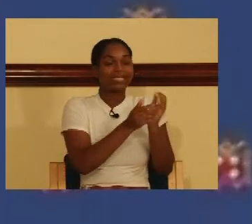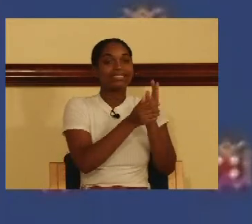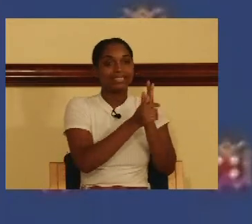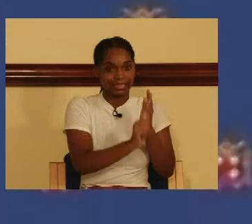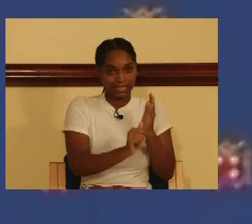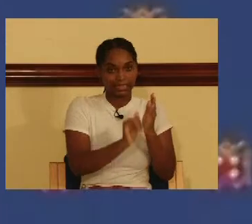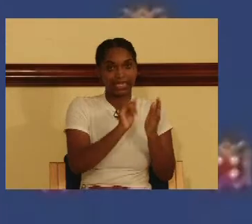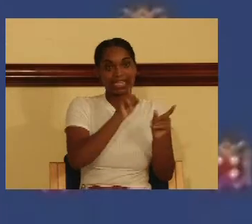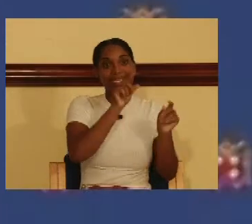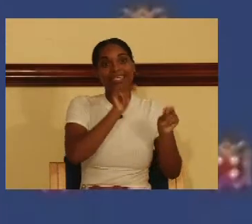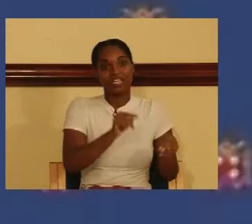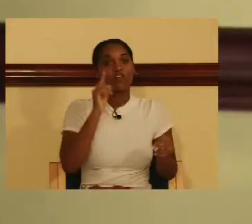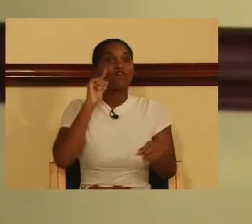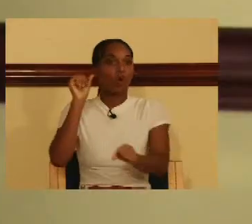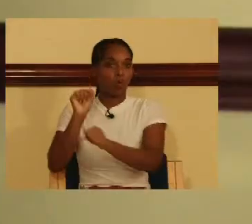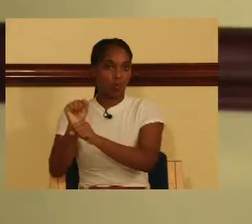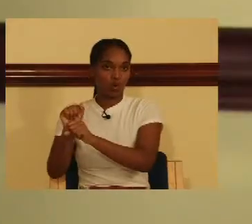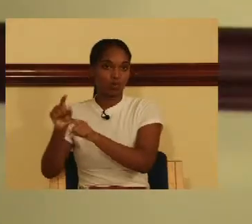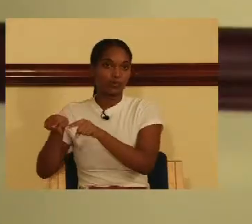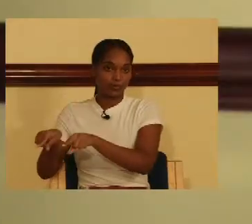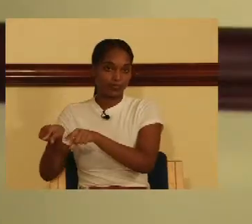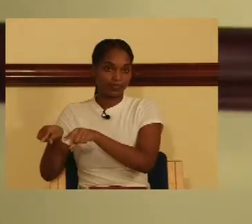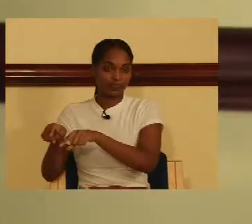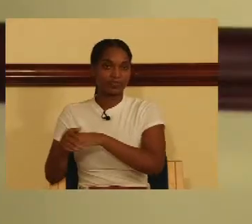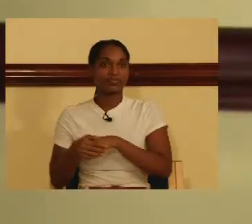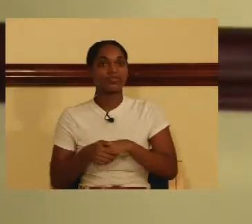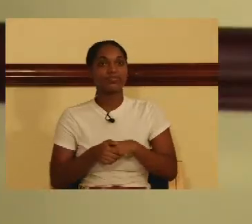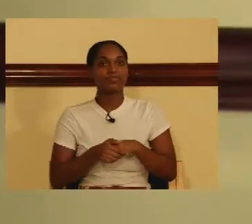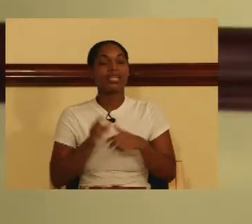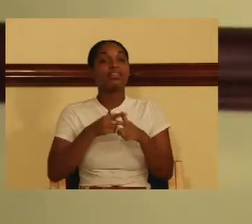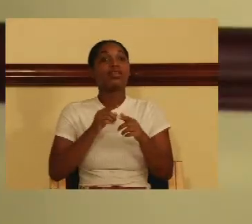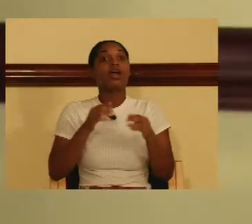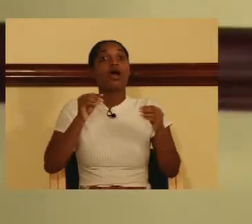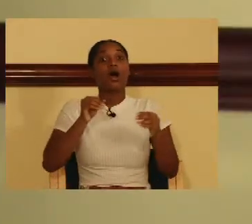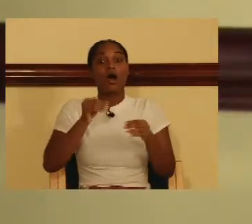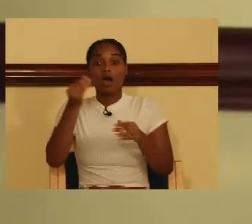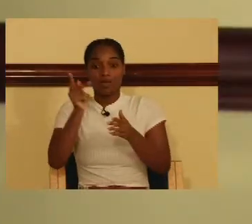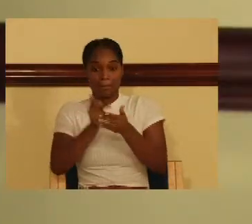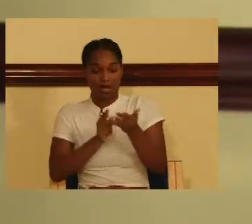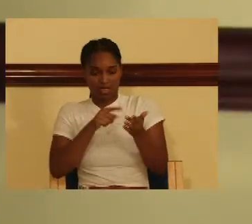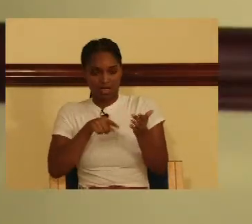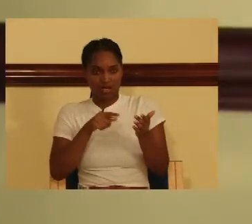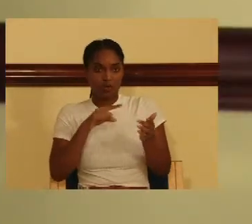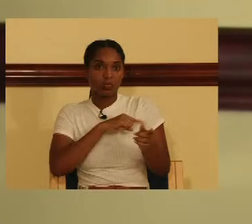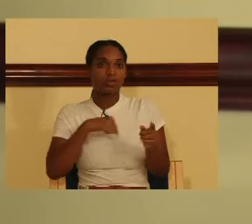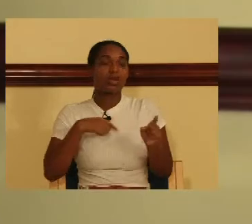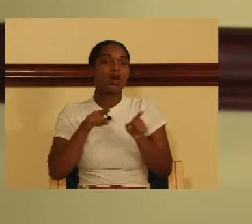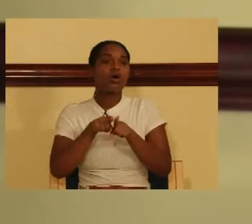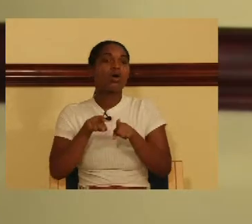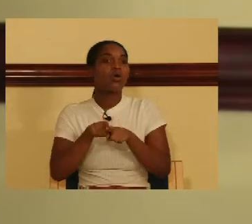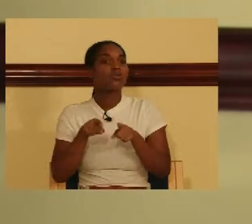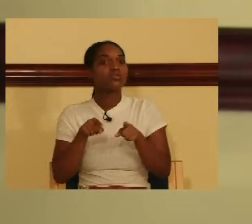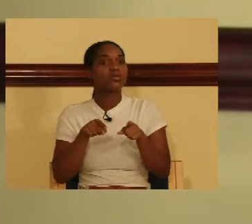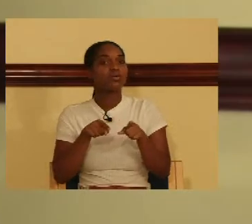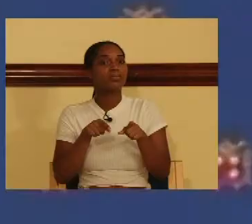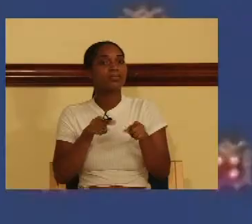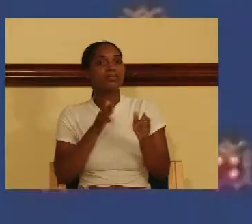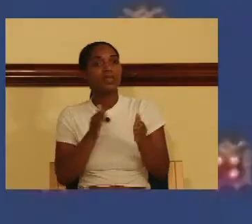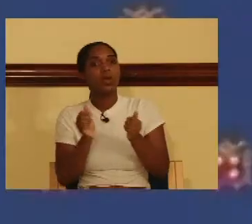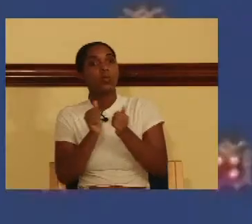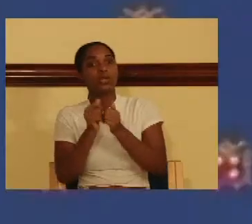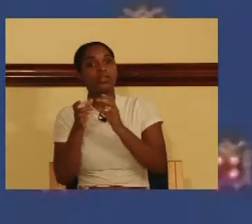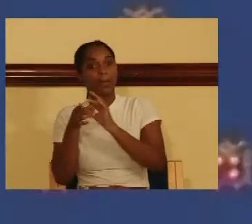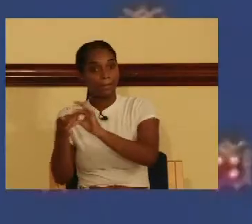and aptitudes to fit them for the workplace. And then the other part of that, we are also engaging the stakeholders,